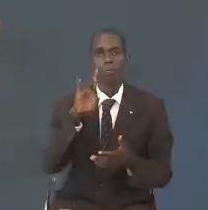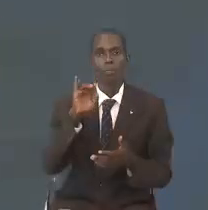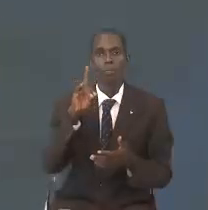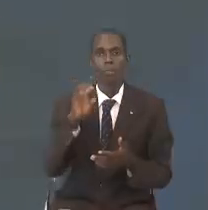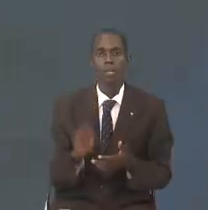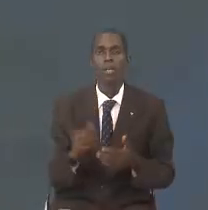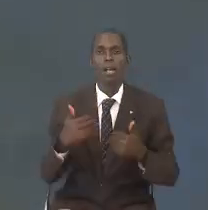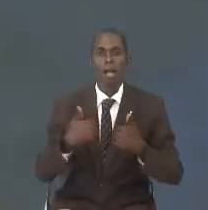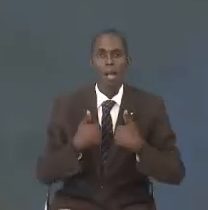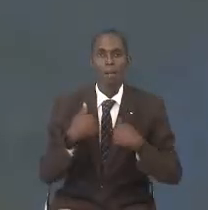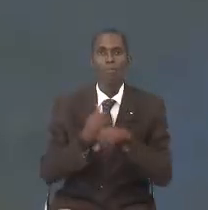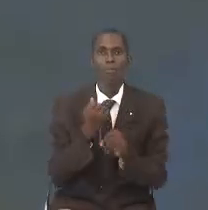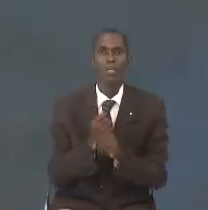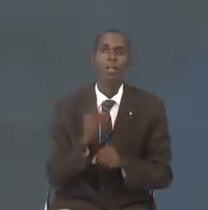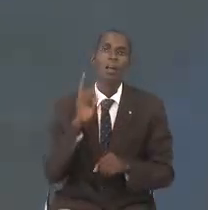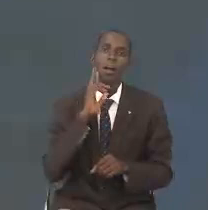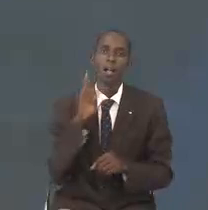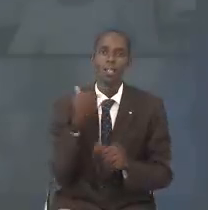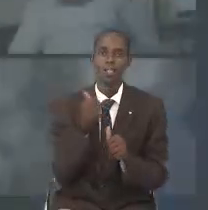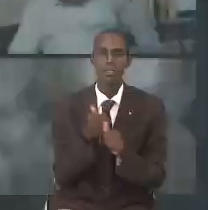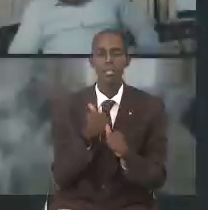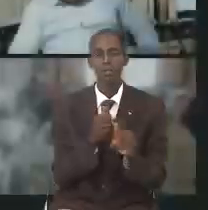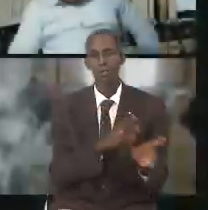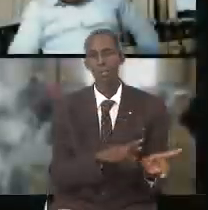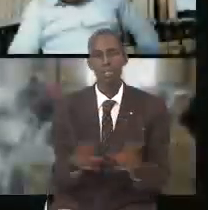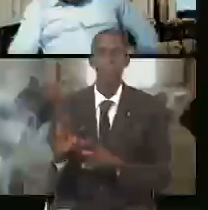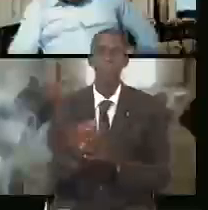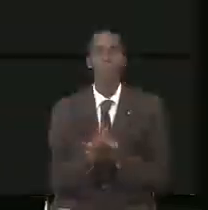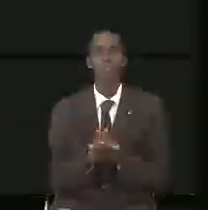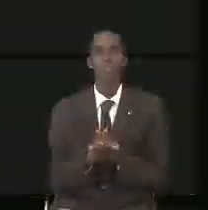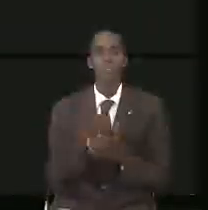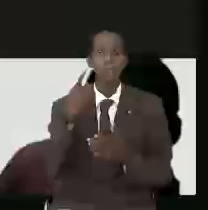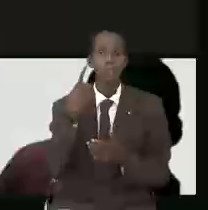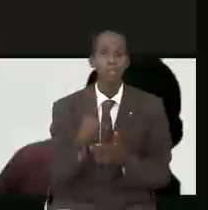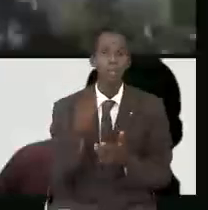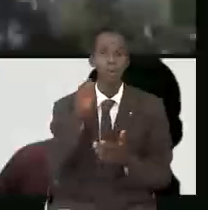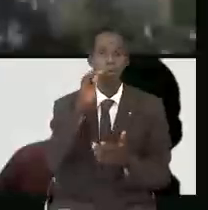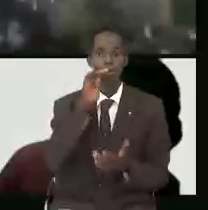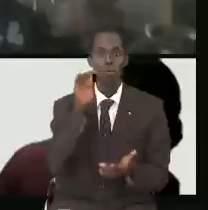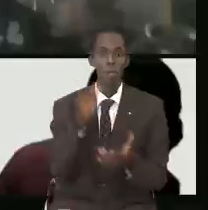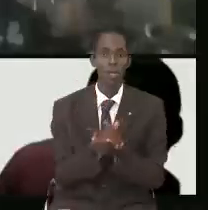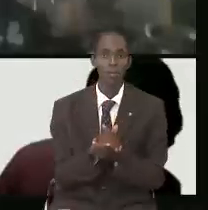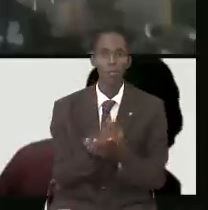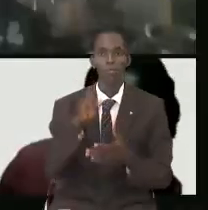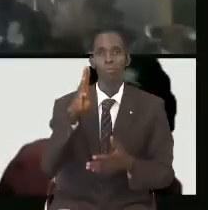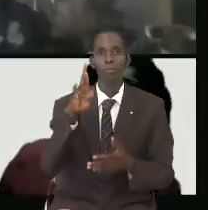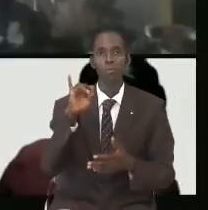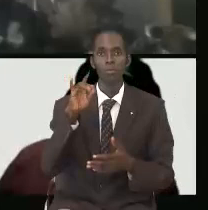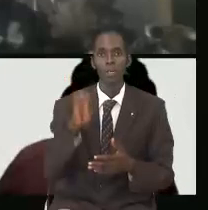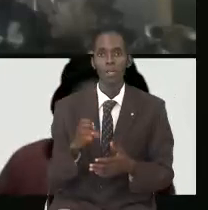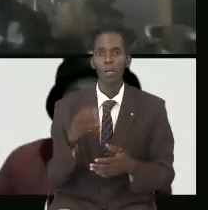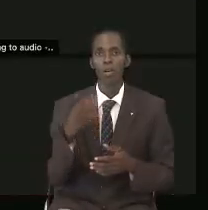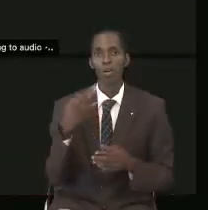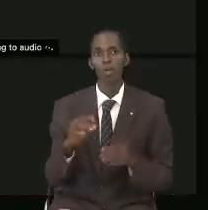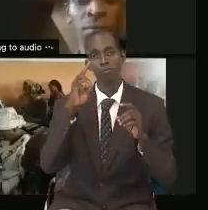made herself ready. The bride, the wife of Christ,